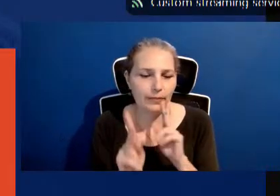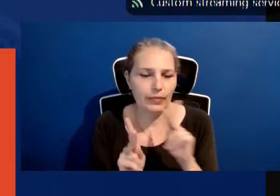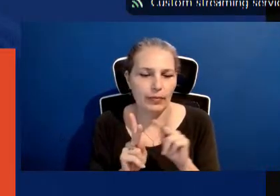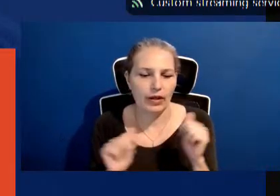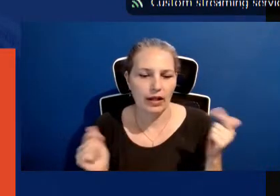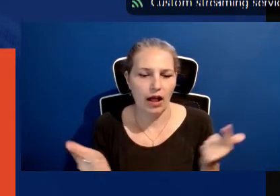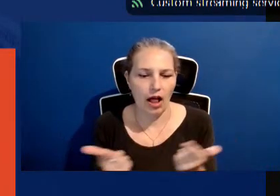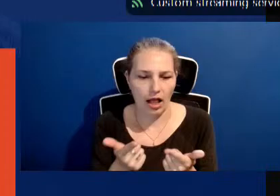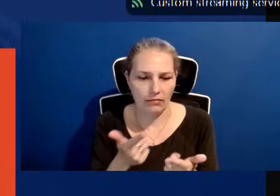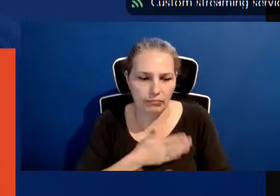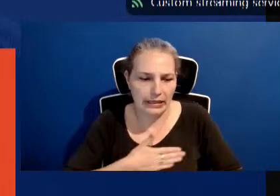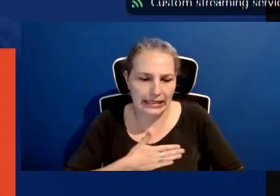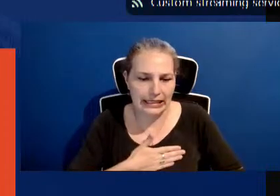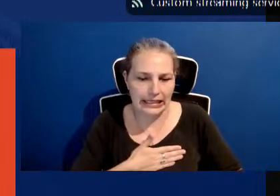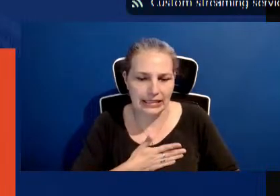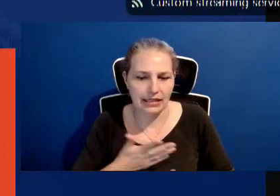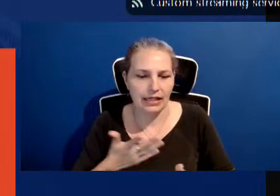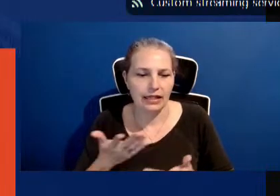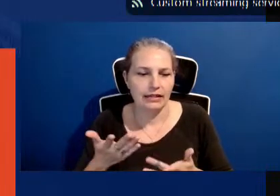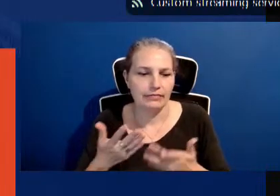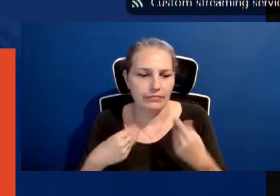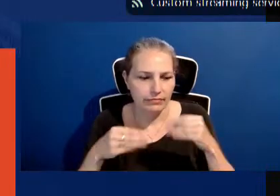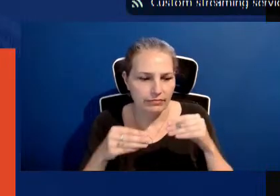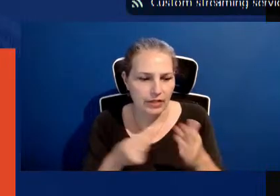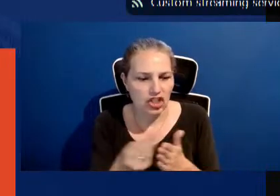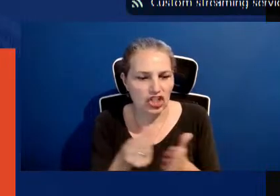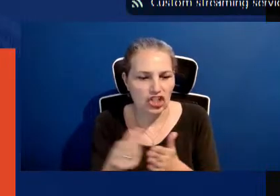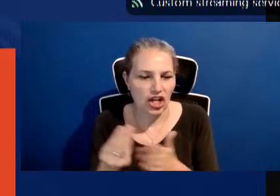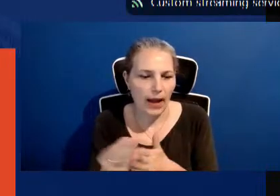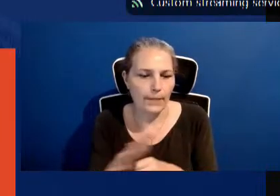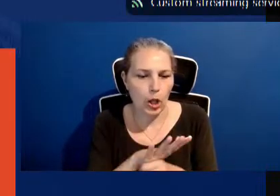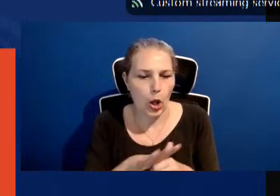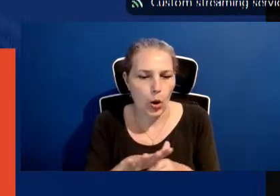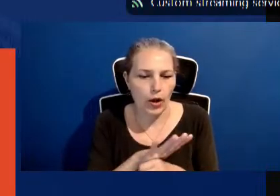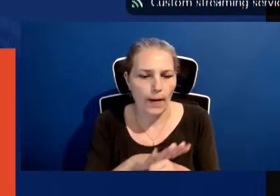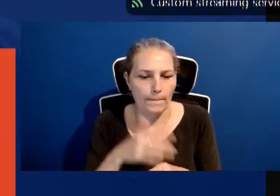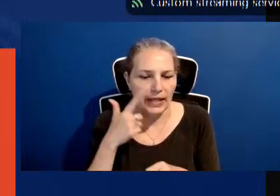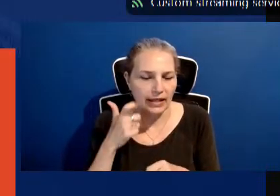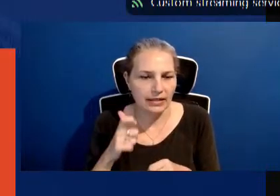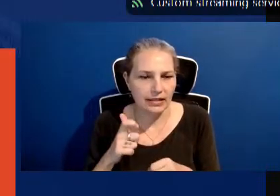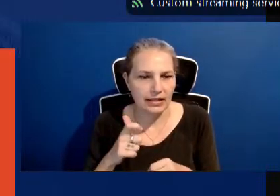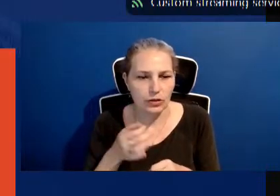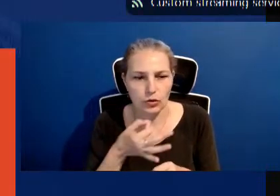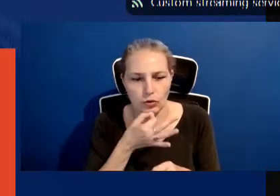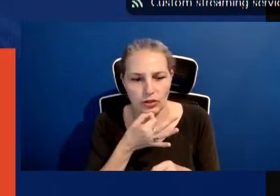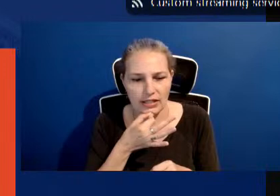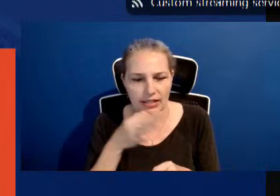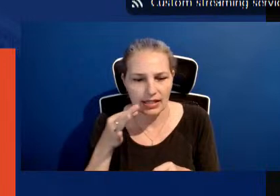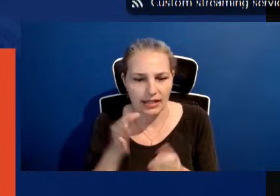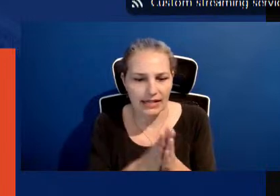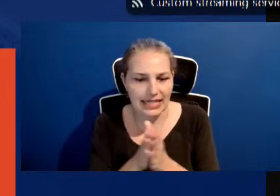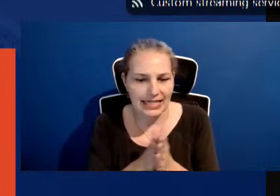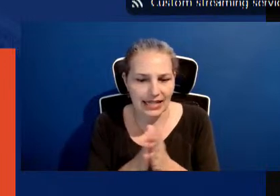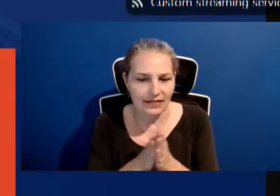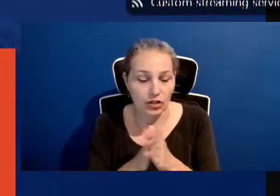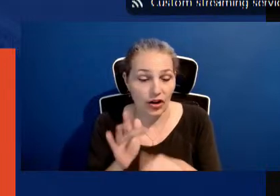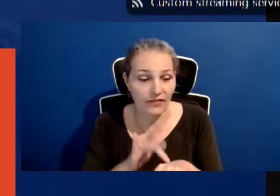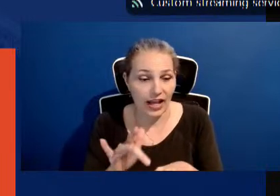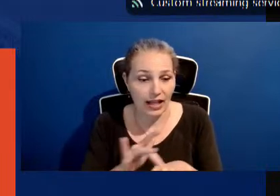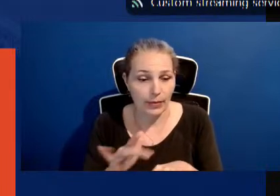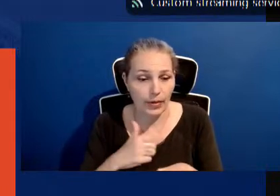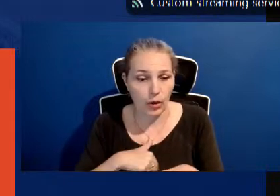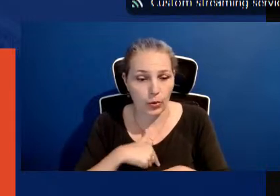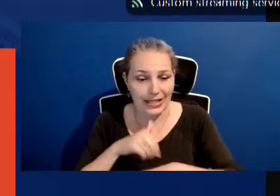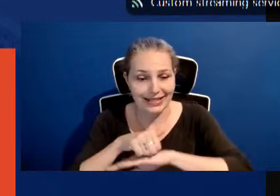please, pledge shop local, because as soon as the incentives become available, we will send these incentives to those that